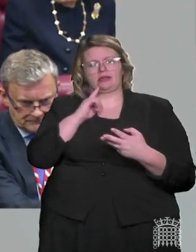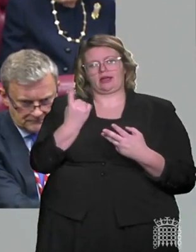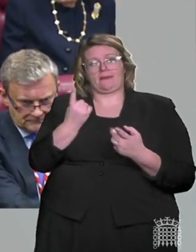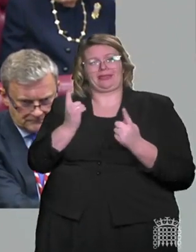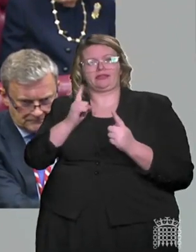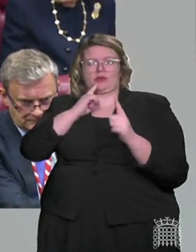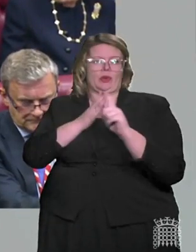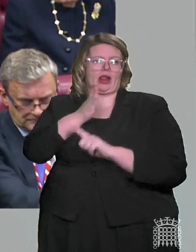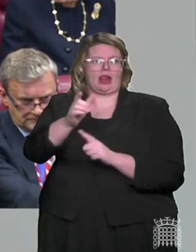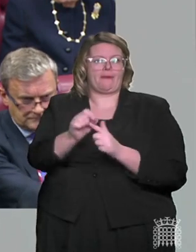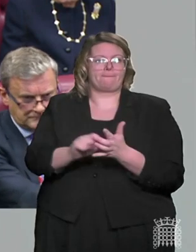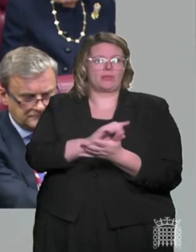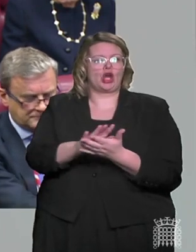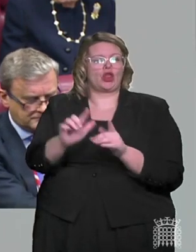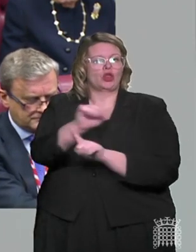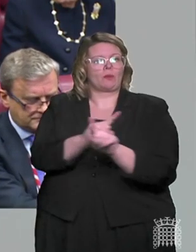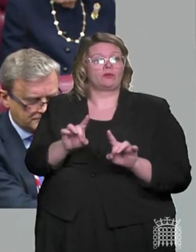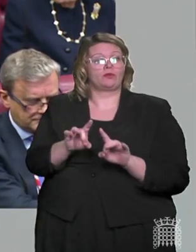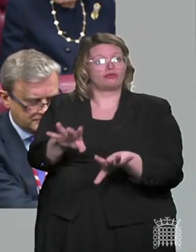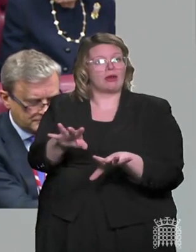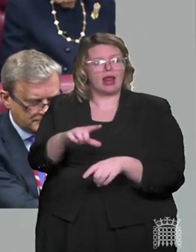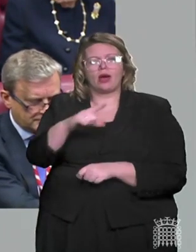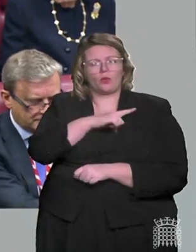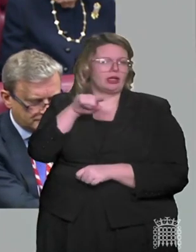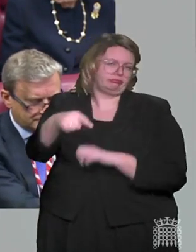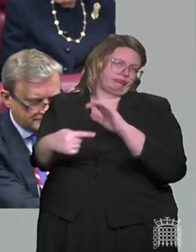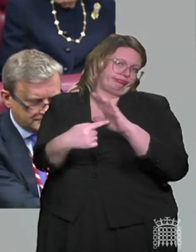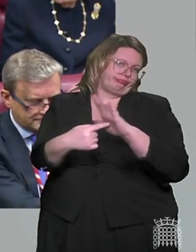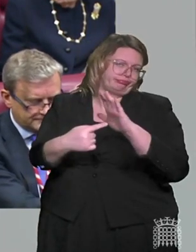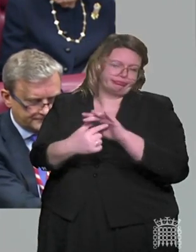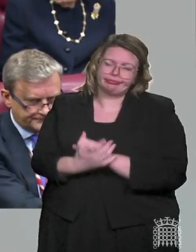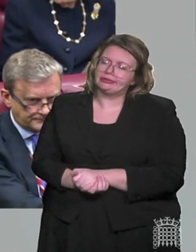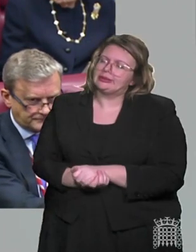colleagues will be attending the Perth Conference because it is very important. As